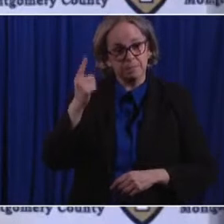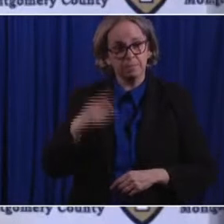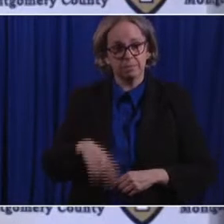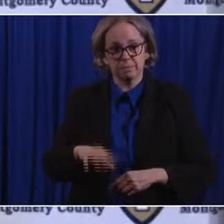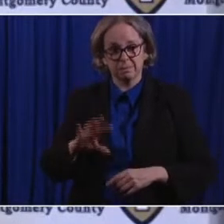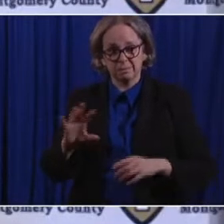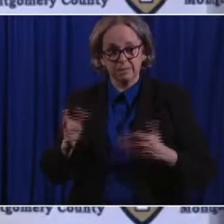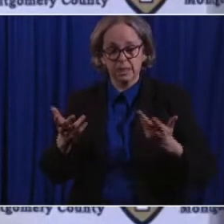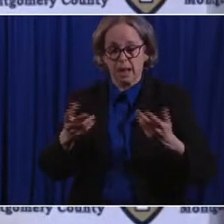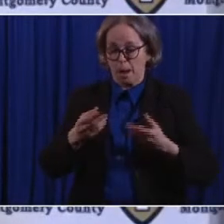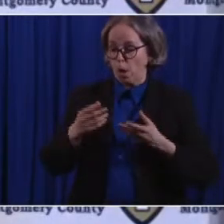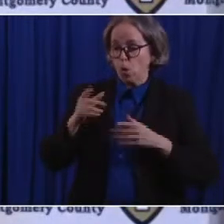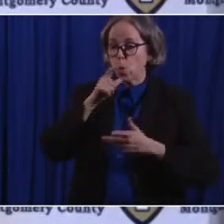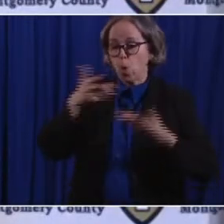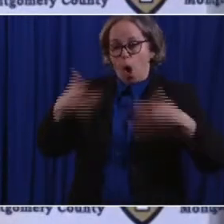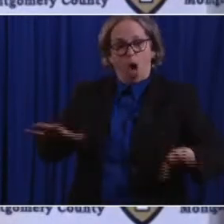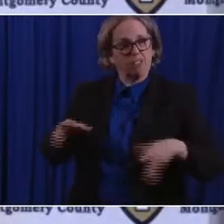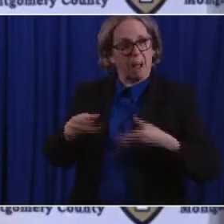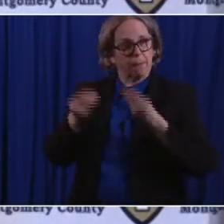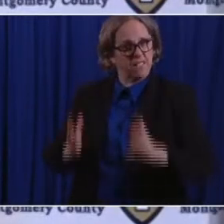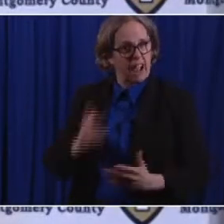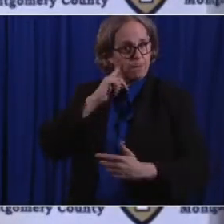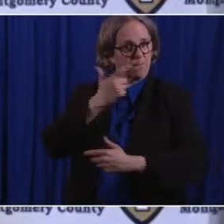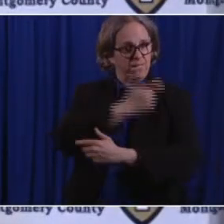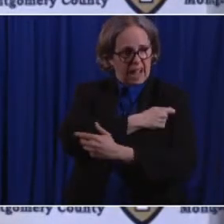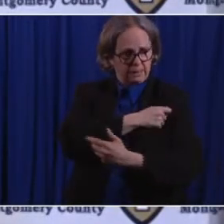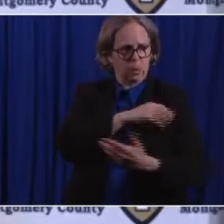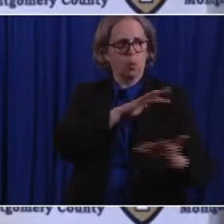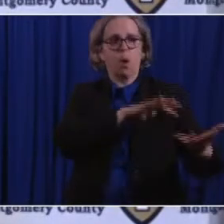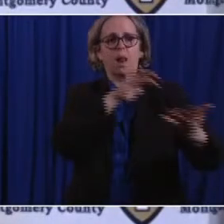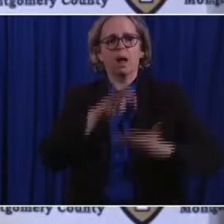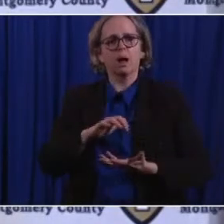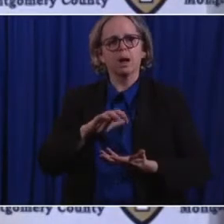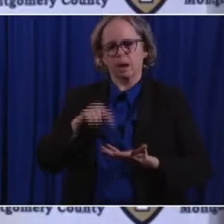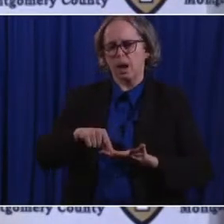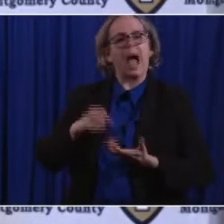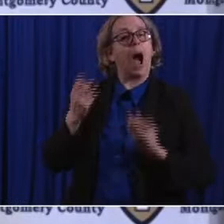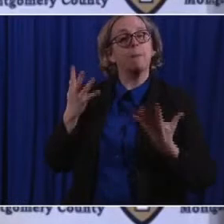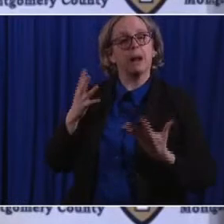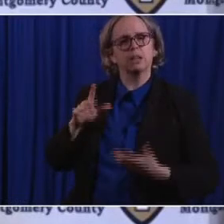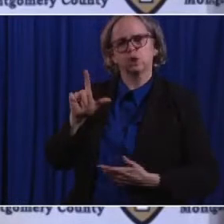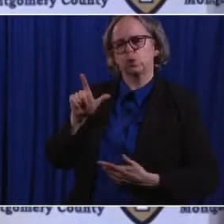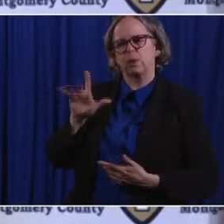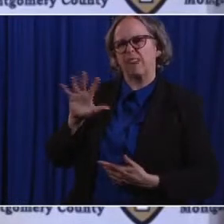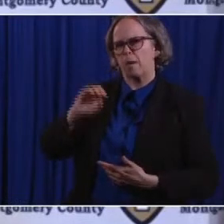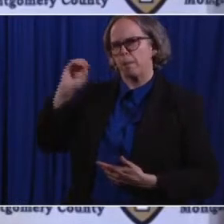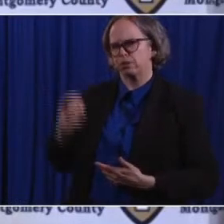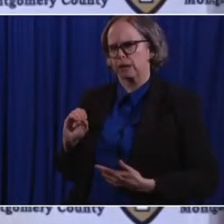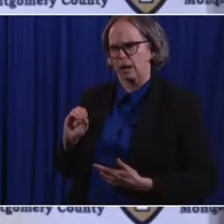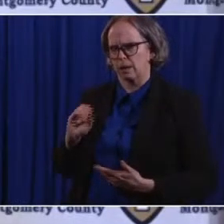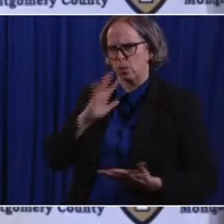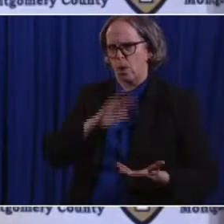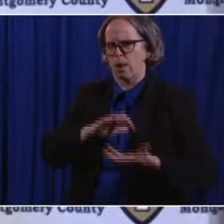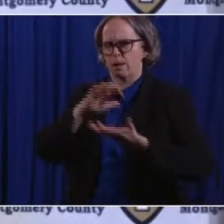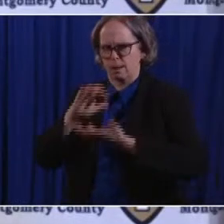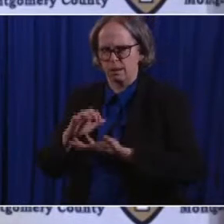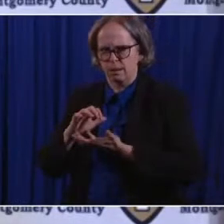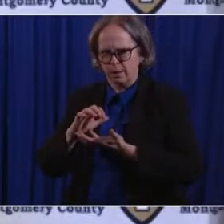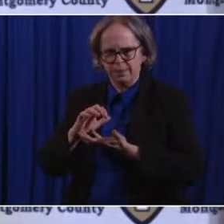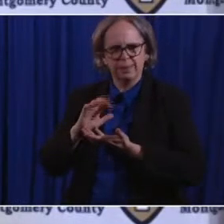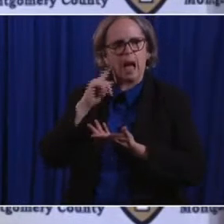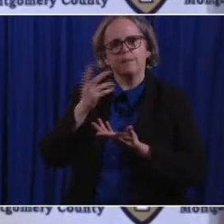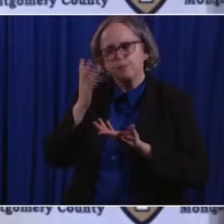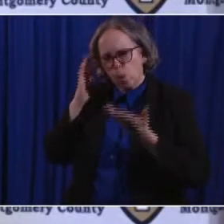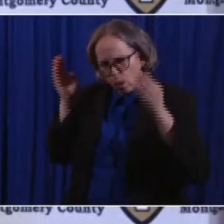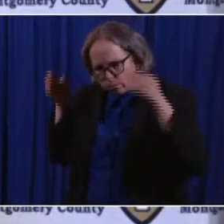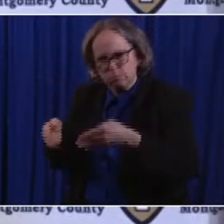25% of their vaccine allocation for that week and start doing closed pods of their own employees, or